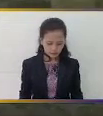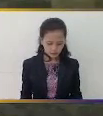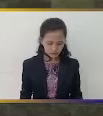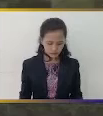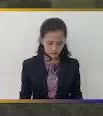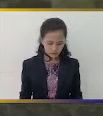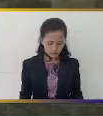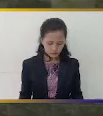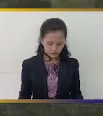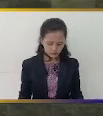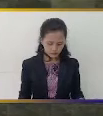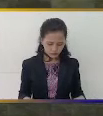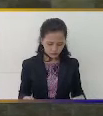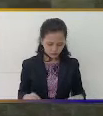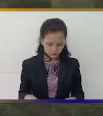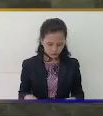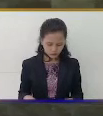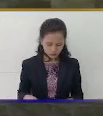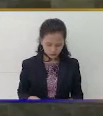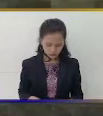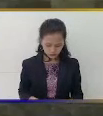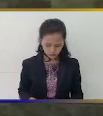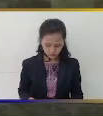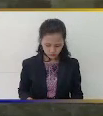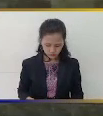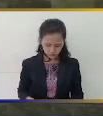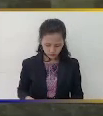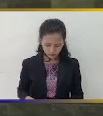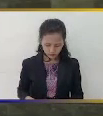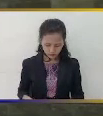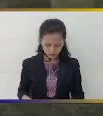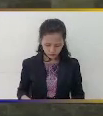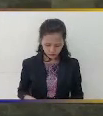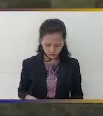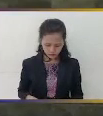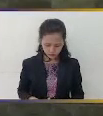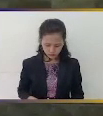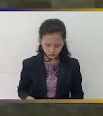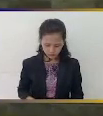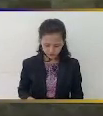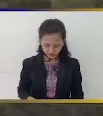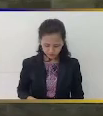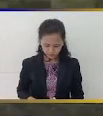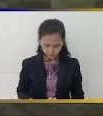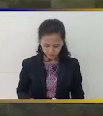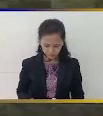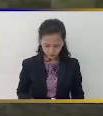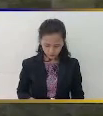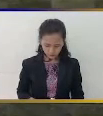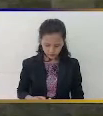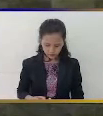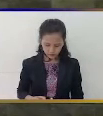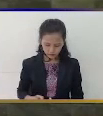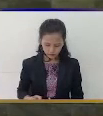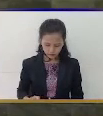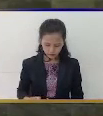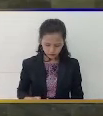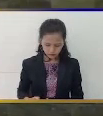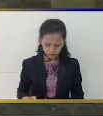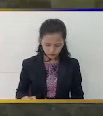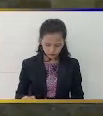which we have heard and known, and our fathers have told us. We will not hide them from their